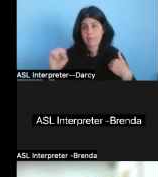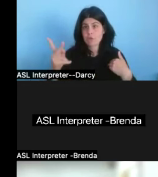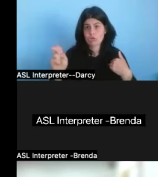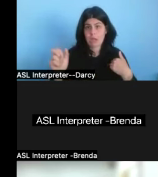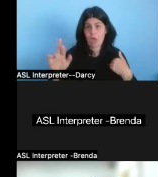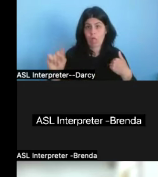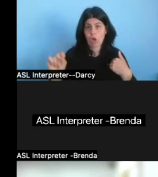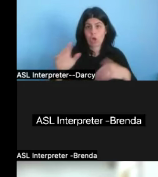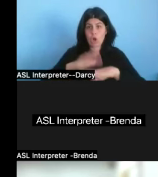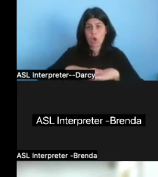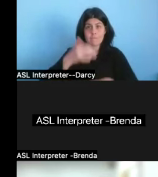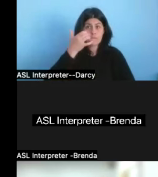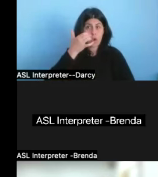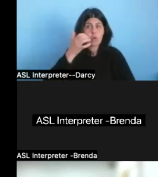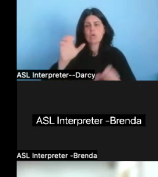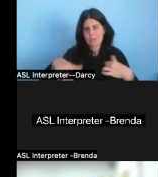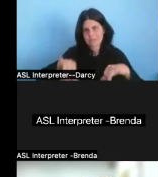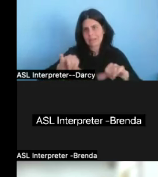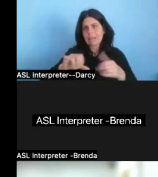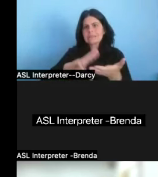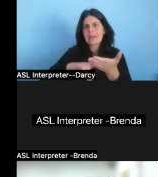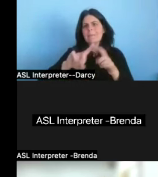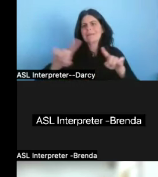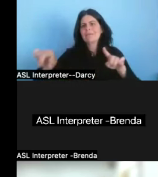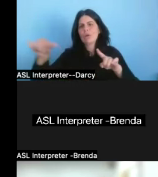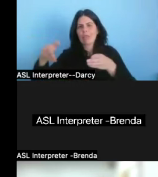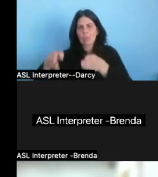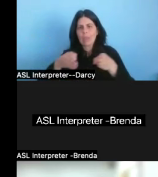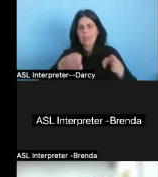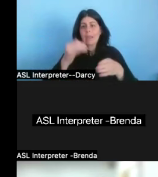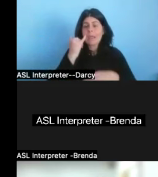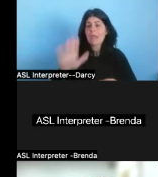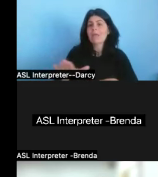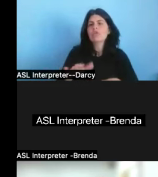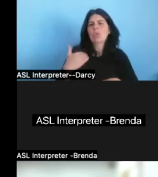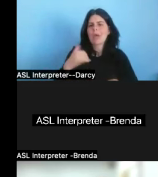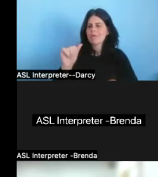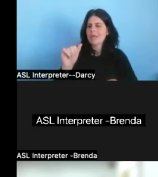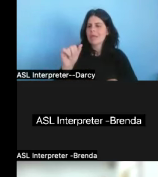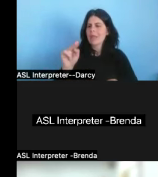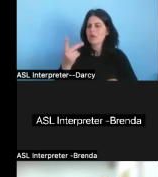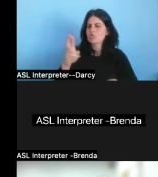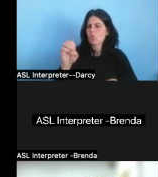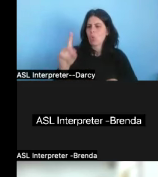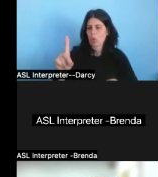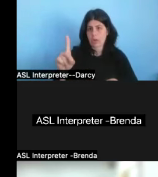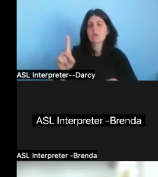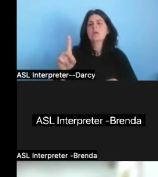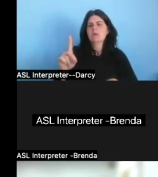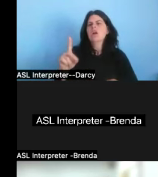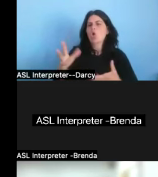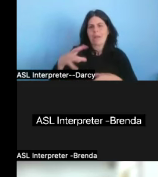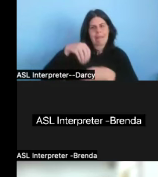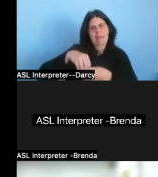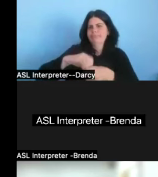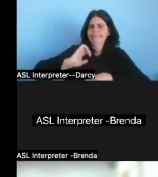there's different ways you can sign up for that. If you have a phone that is an Android operating system, Shake Alert should be built in